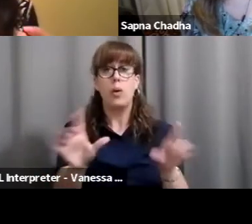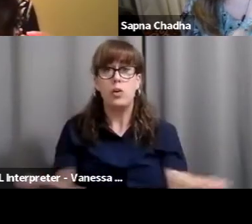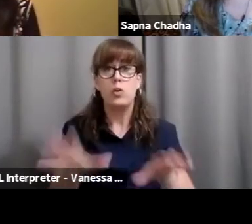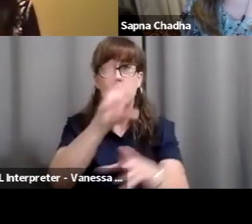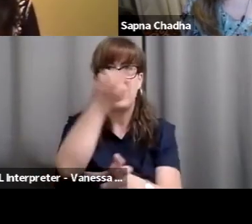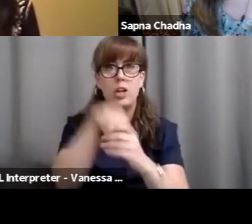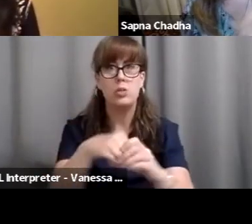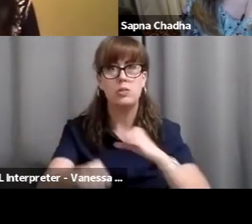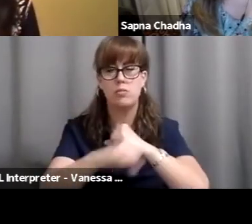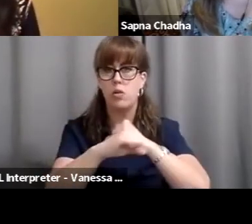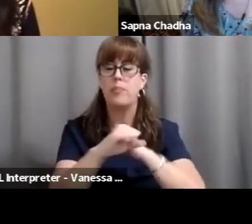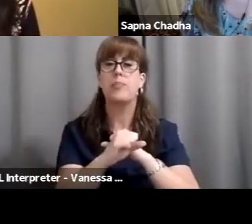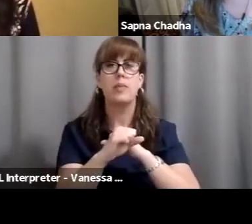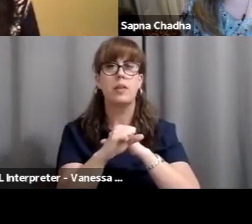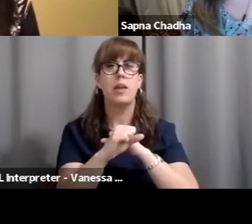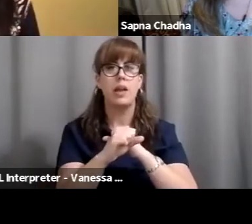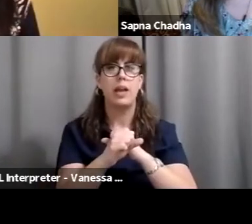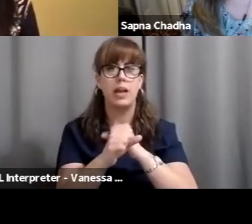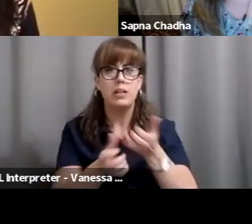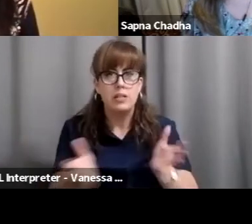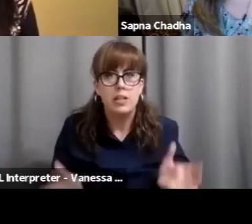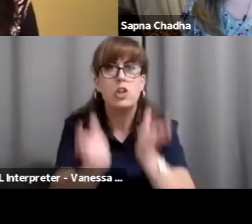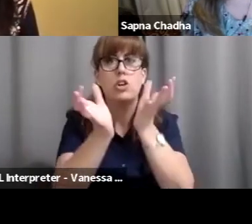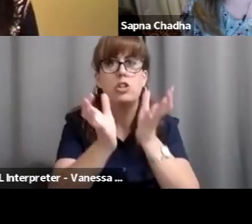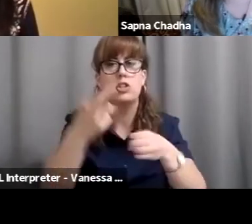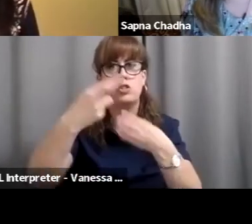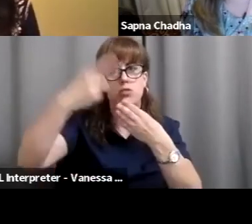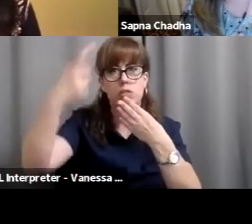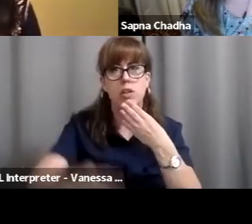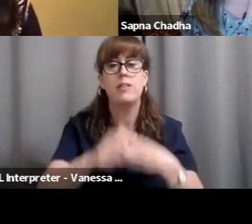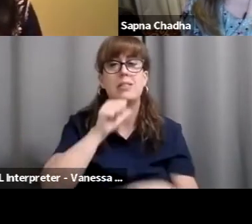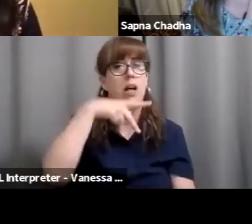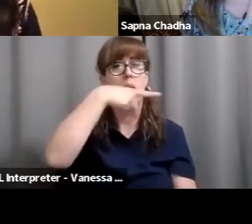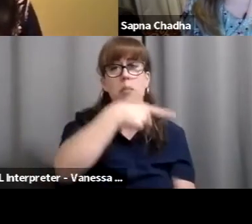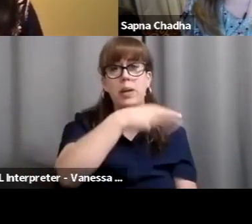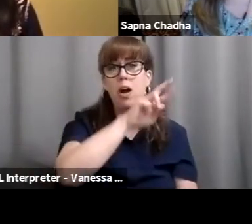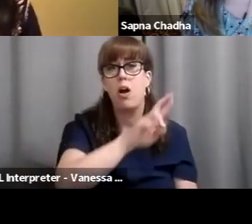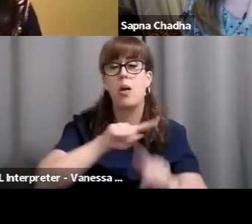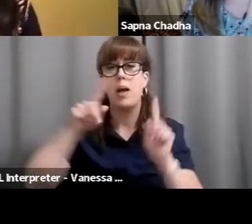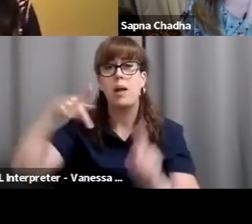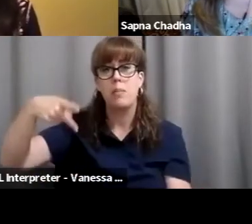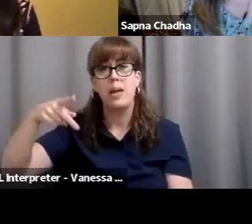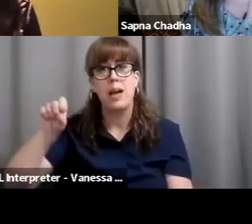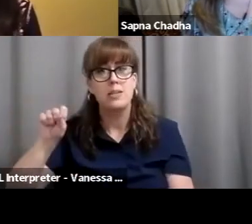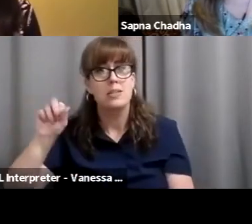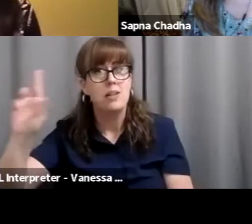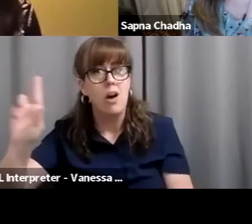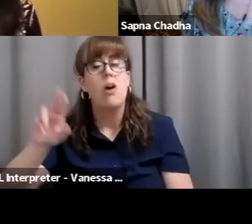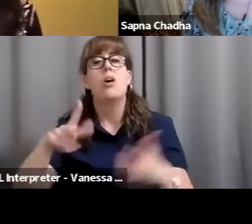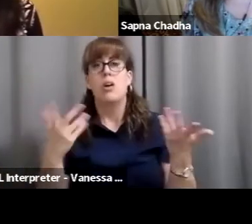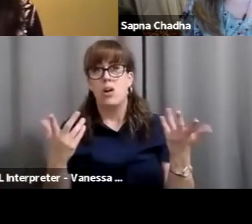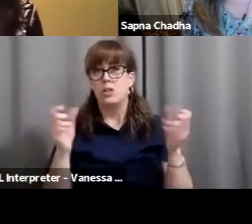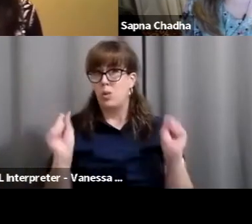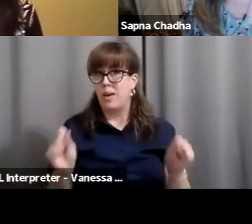drives results, right? I think this isn't, again, it's not PR, it's not CSR, and so being able to